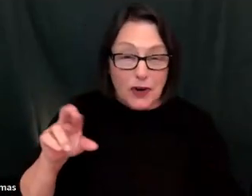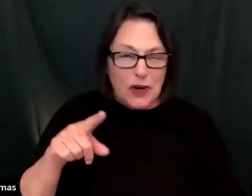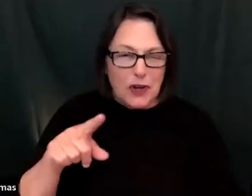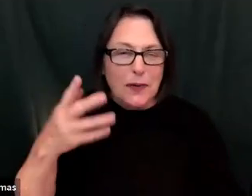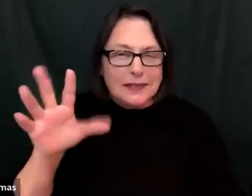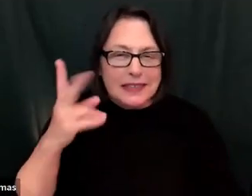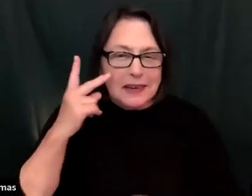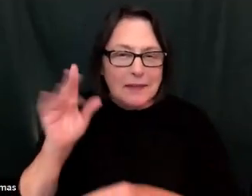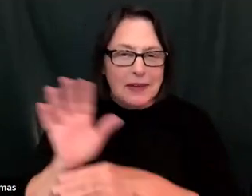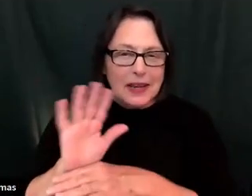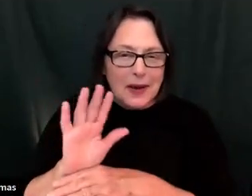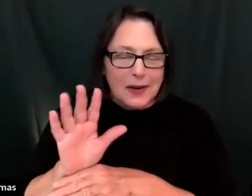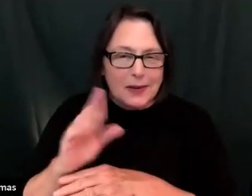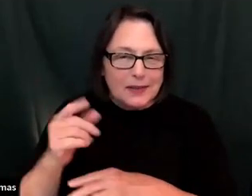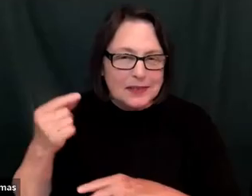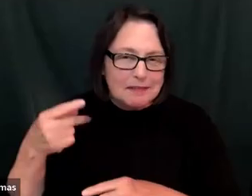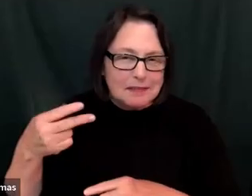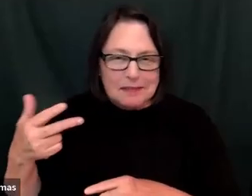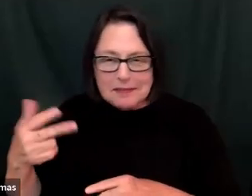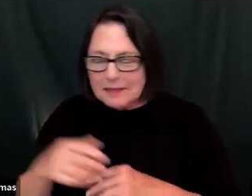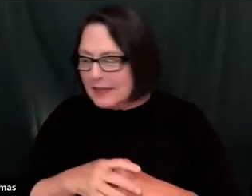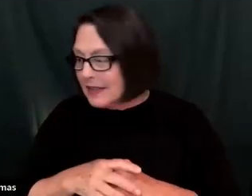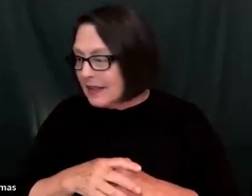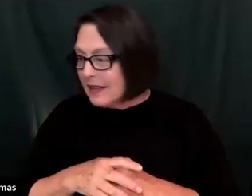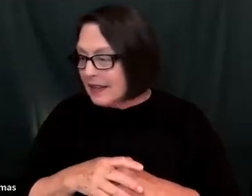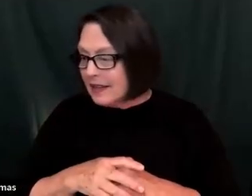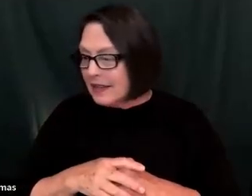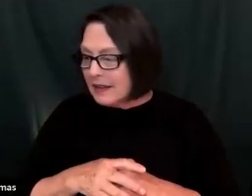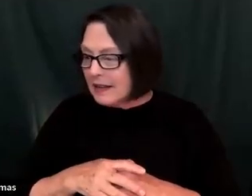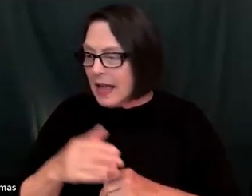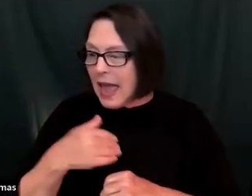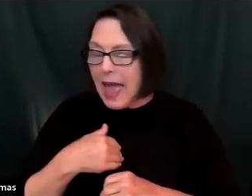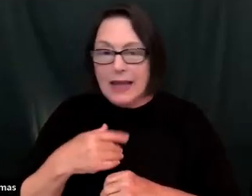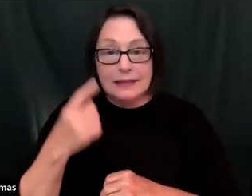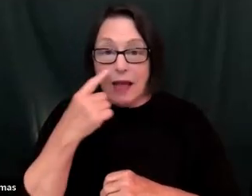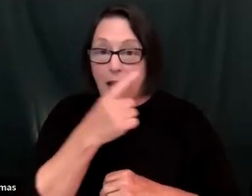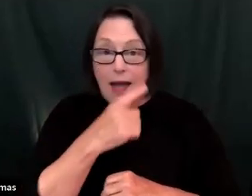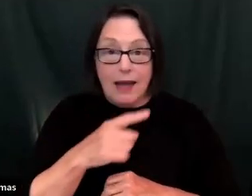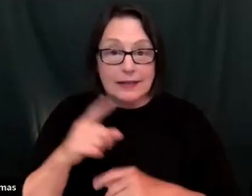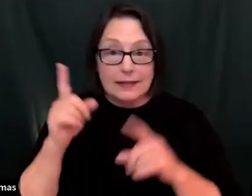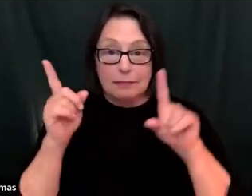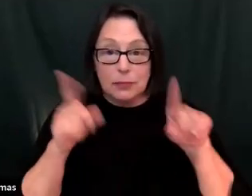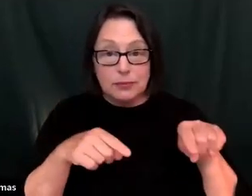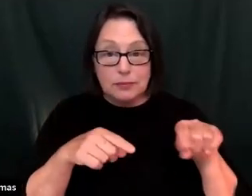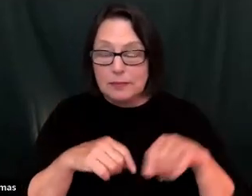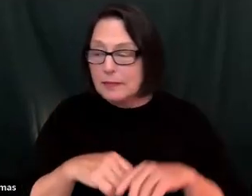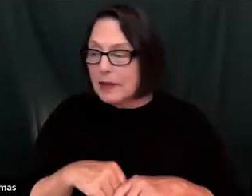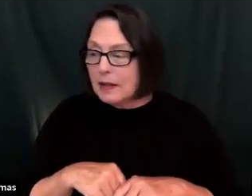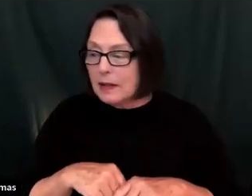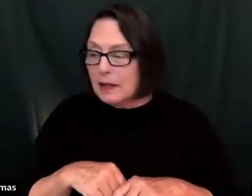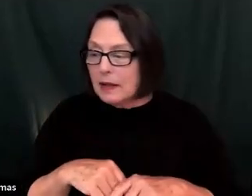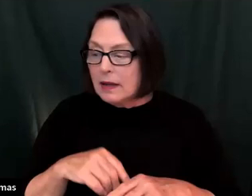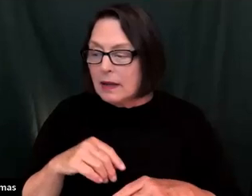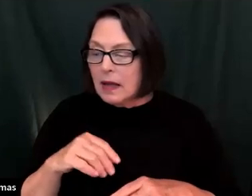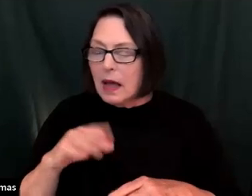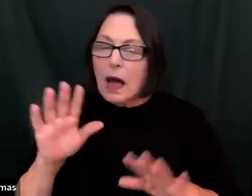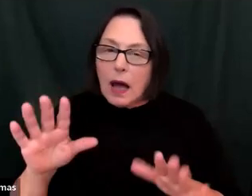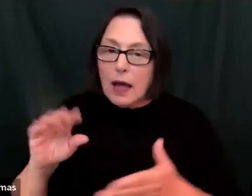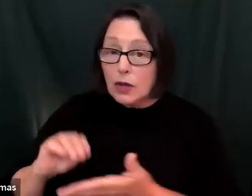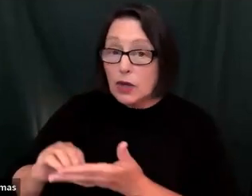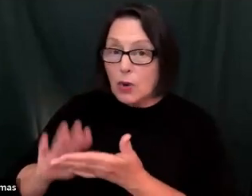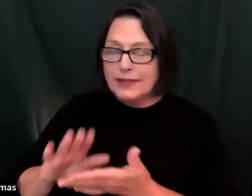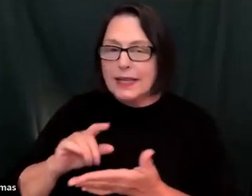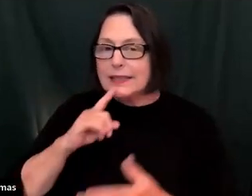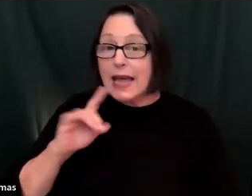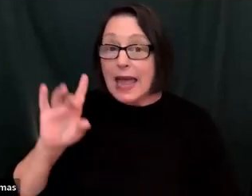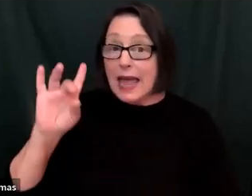now. So he's got lines through the eyes, with a note that he does see at 8